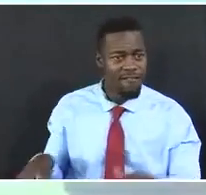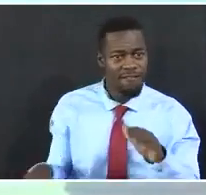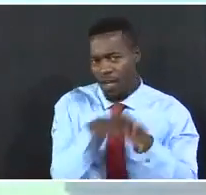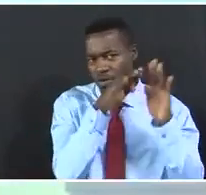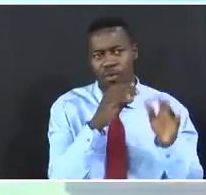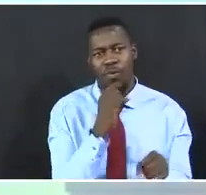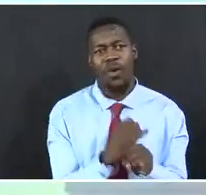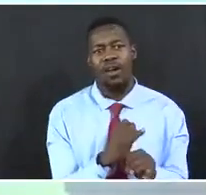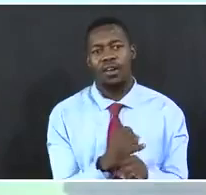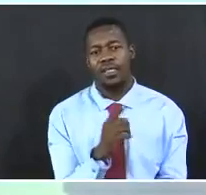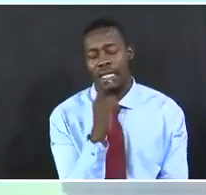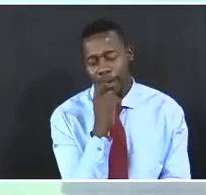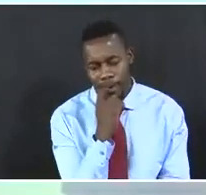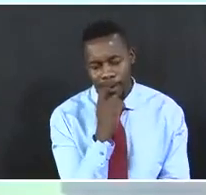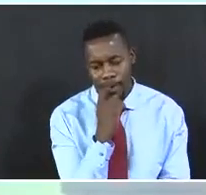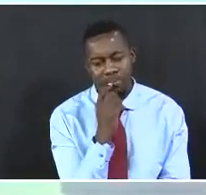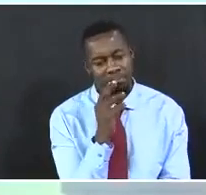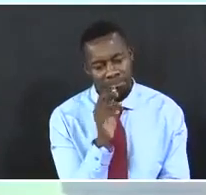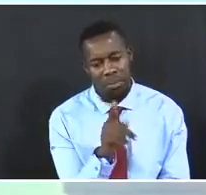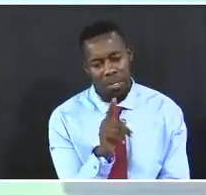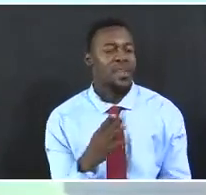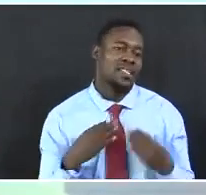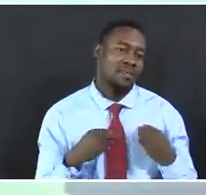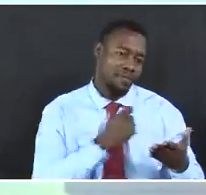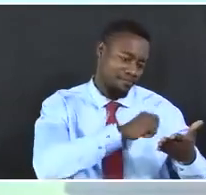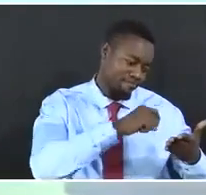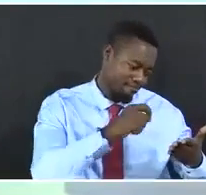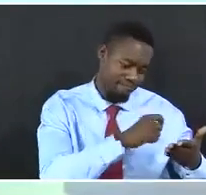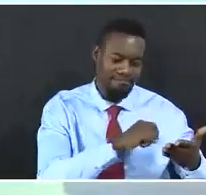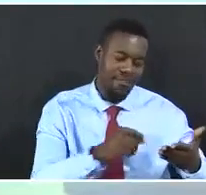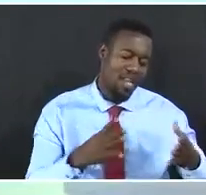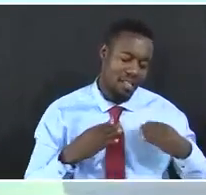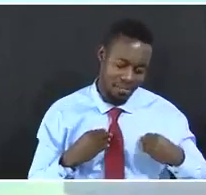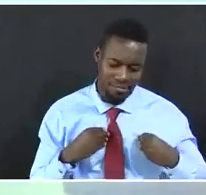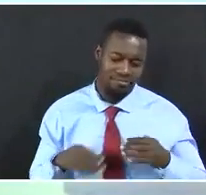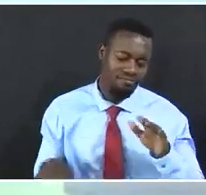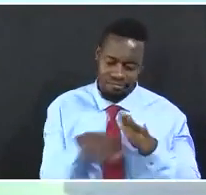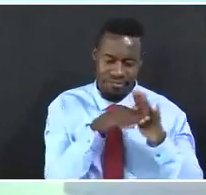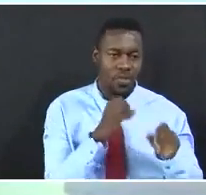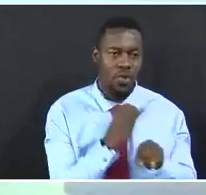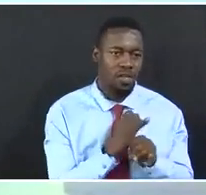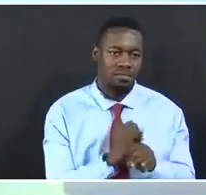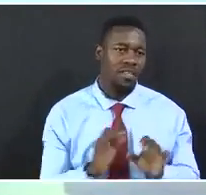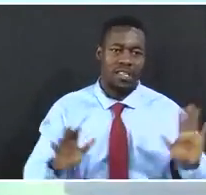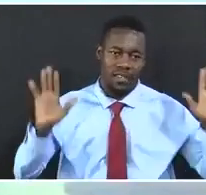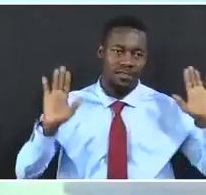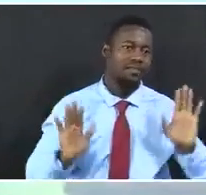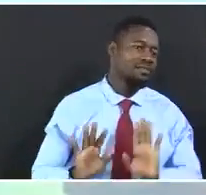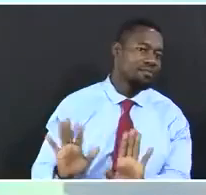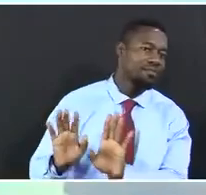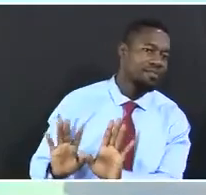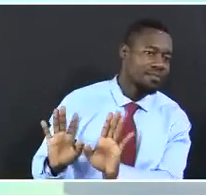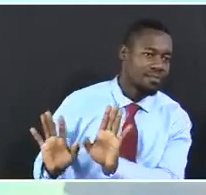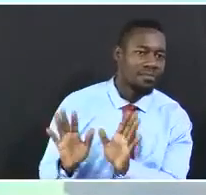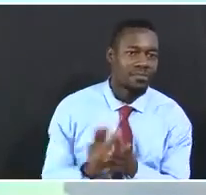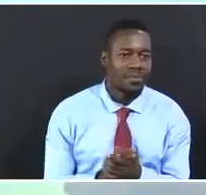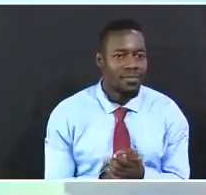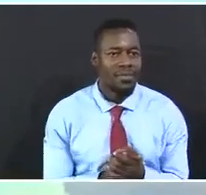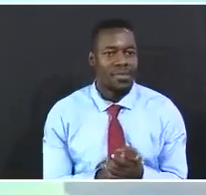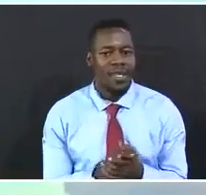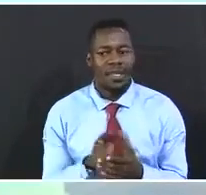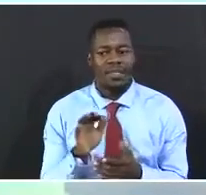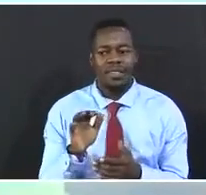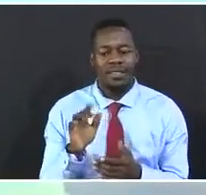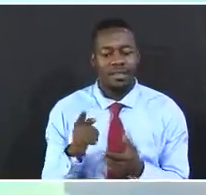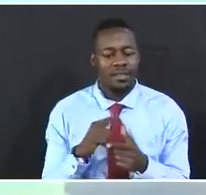happiness, about it, but that is it. I didn't even beg to remain. I just said, okay, I